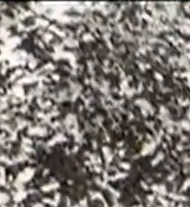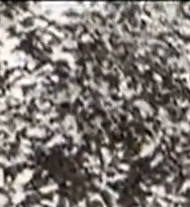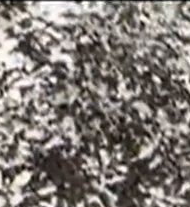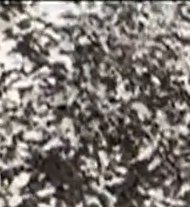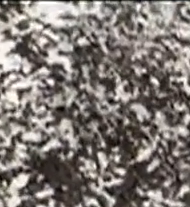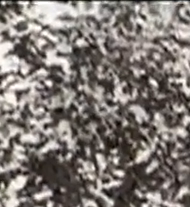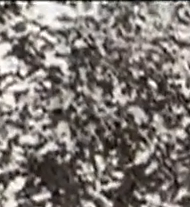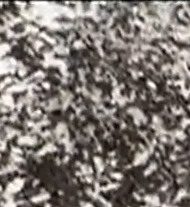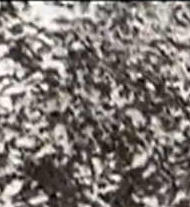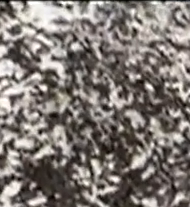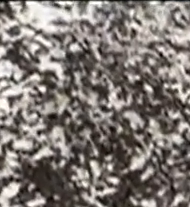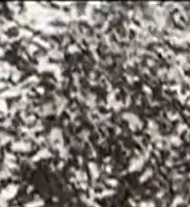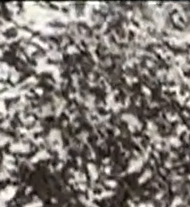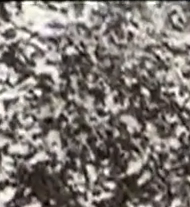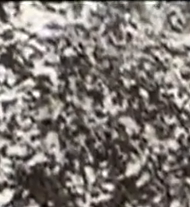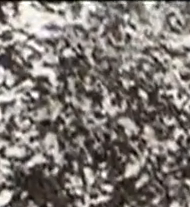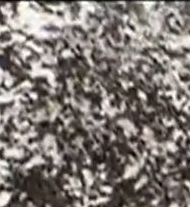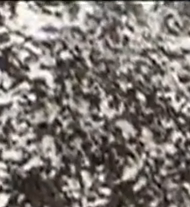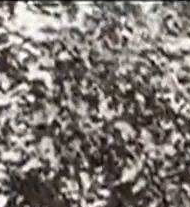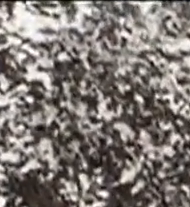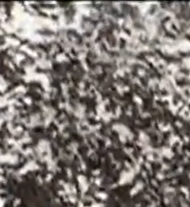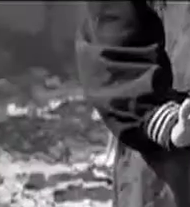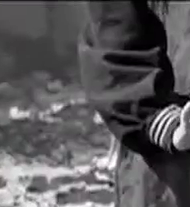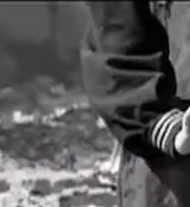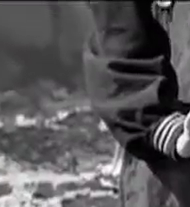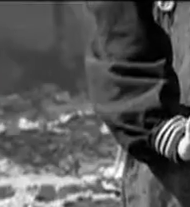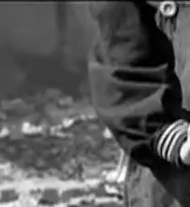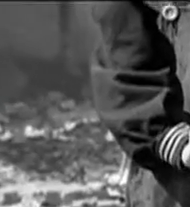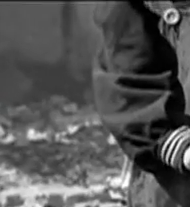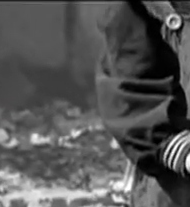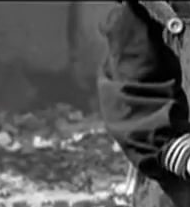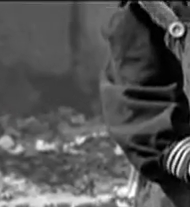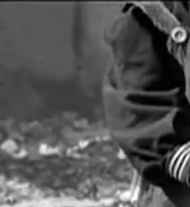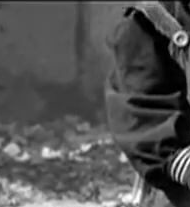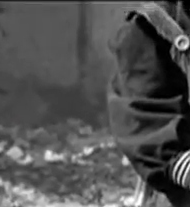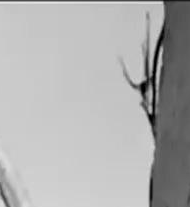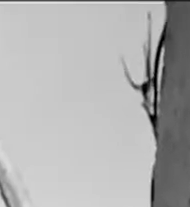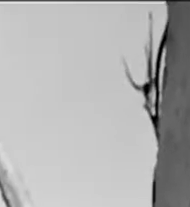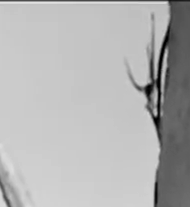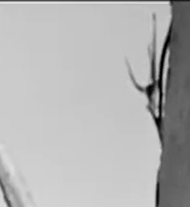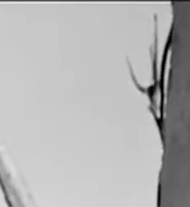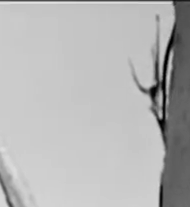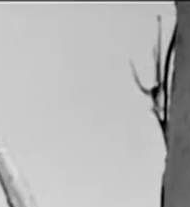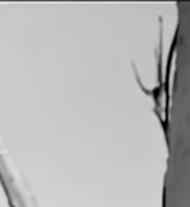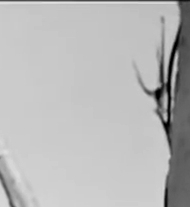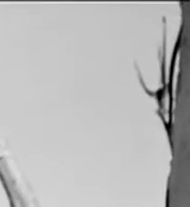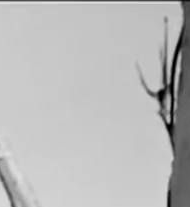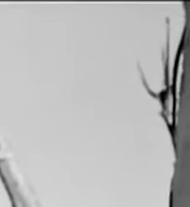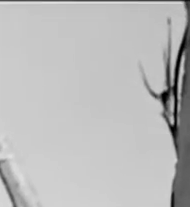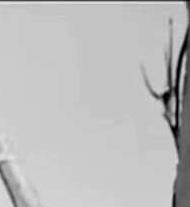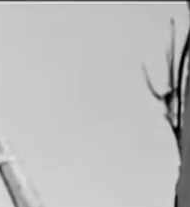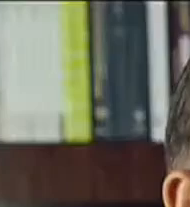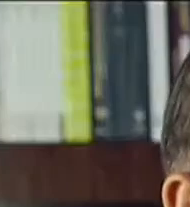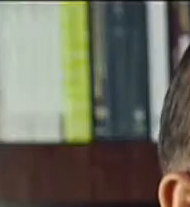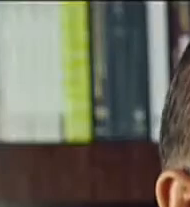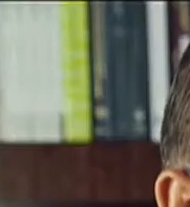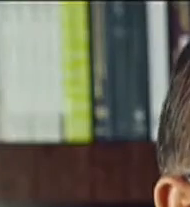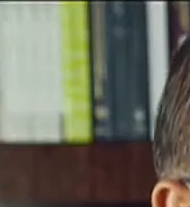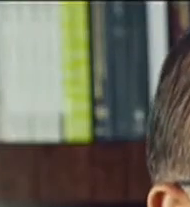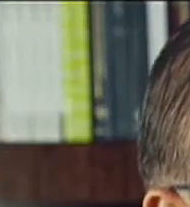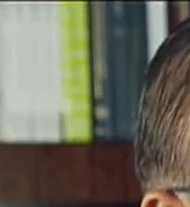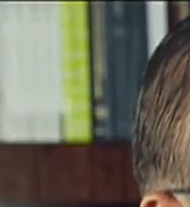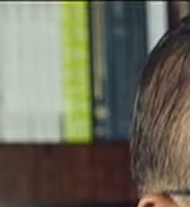I was born in Korea. I was 6 years old when the Korean War started. We